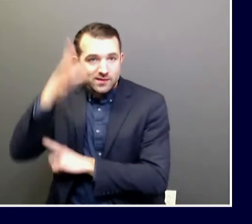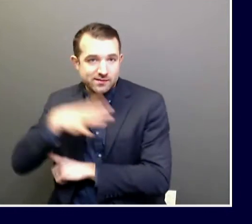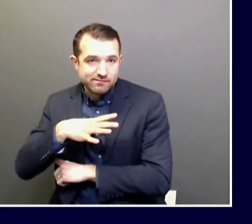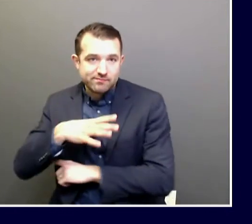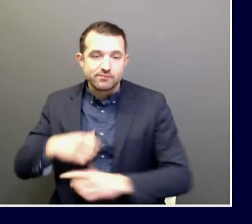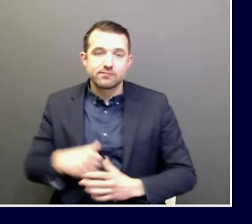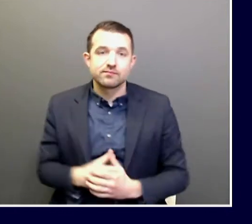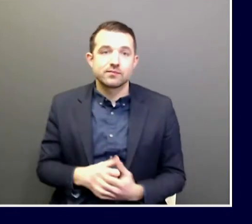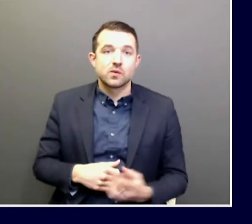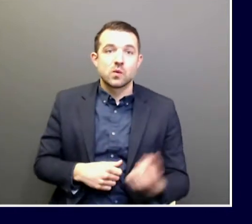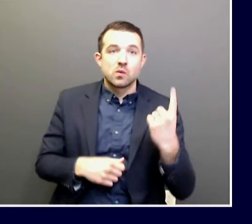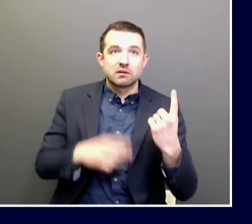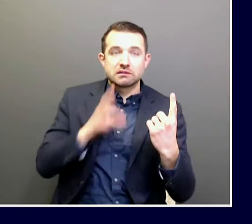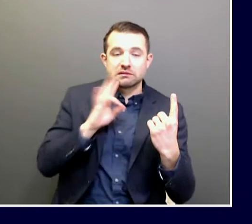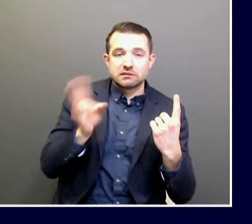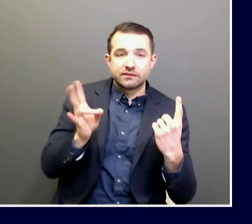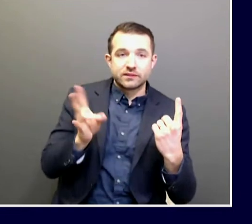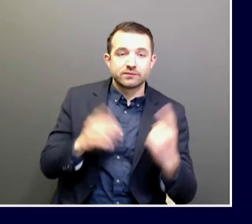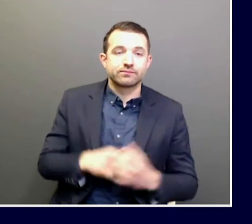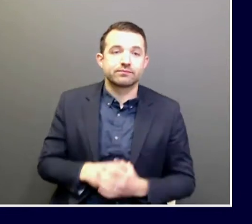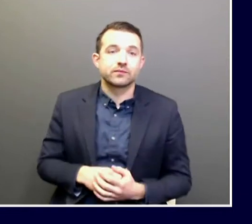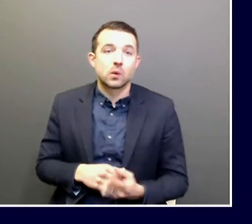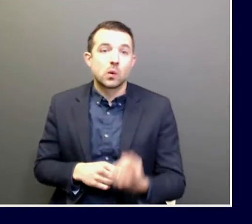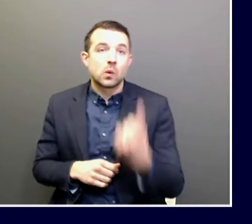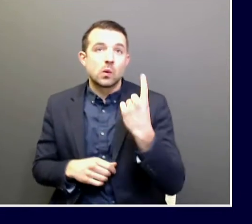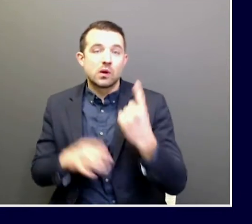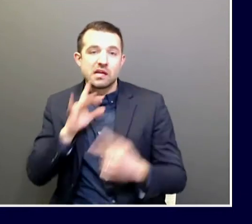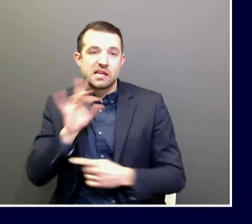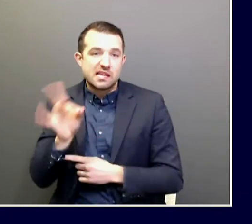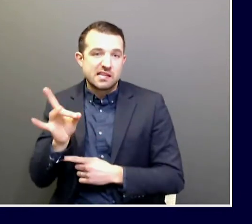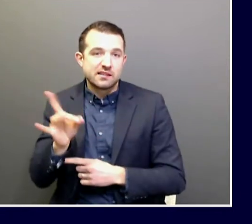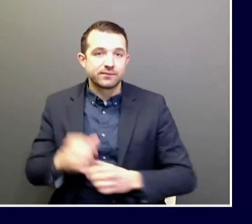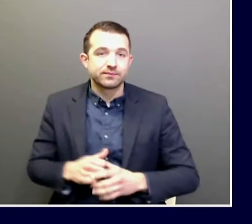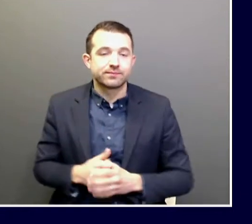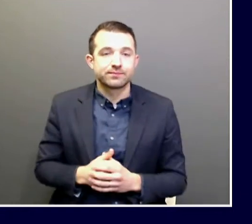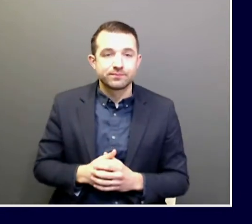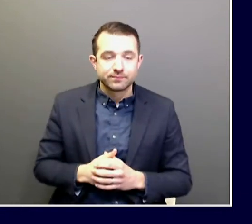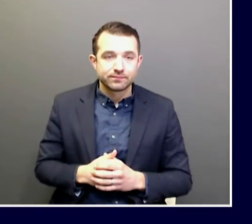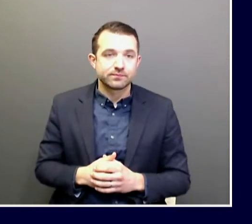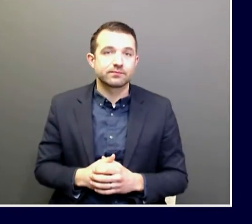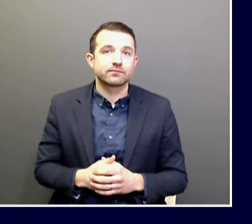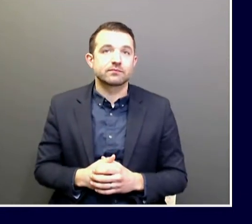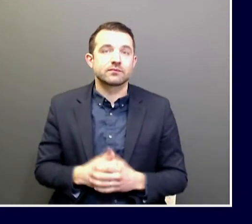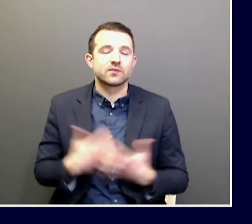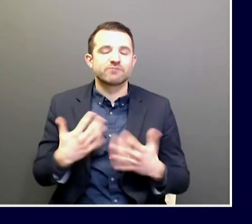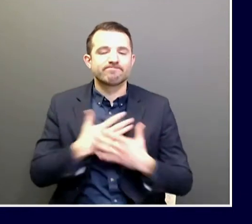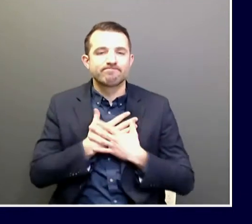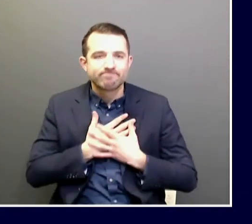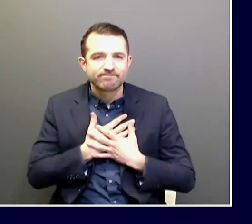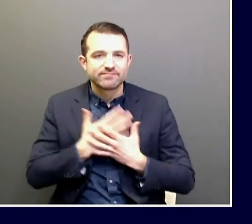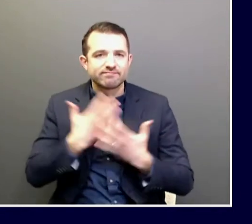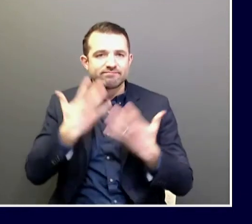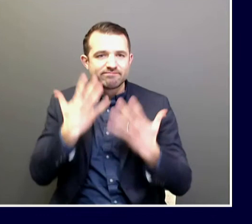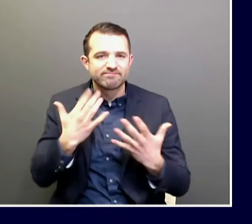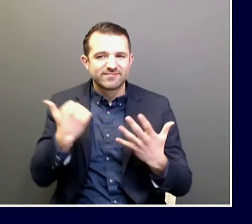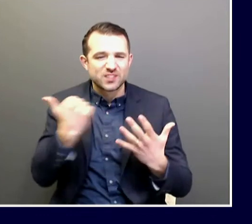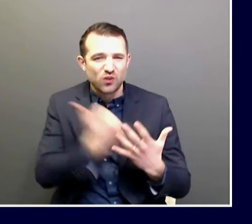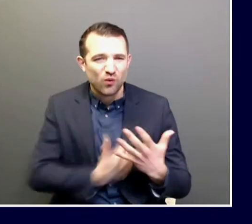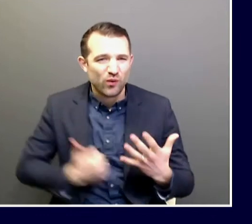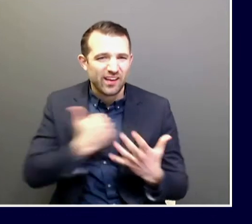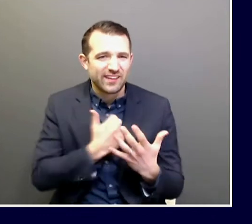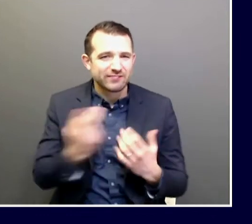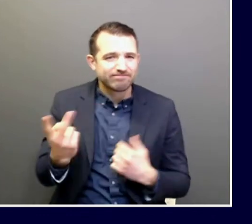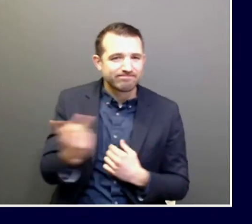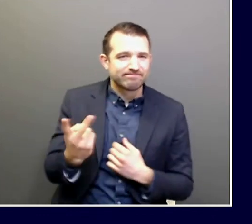70s, and the other in their 80s. We'd like to offer our deepest condolences to the friends,